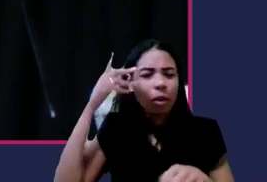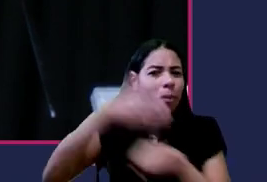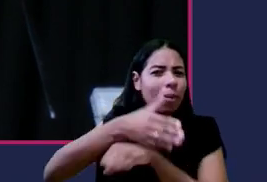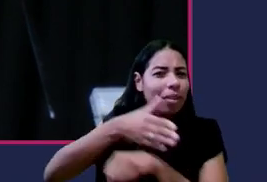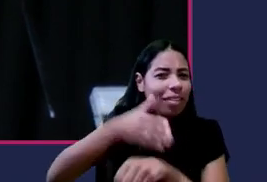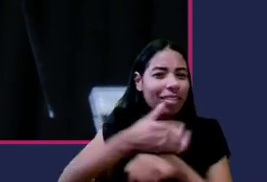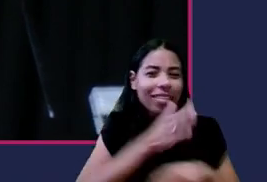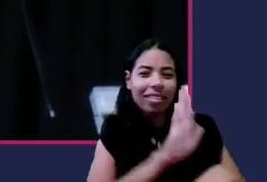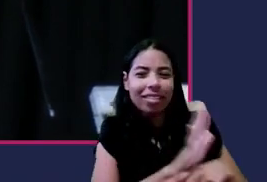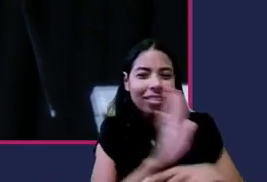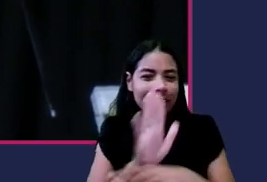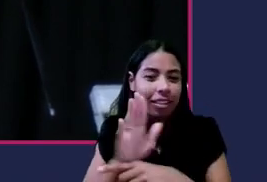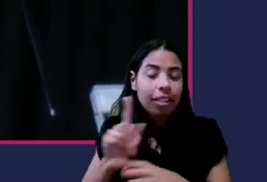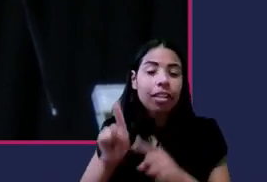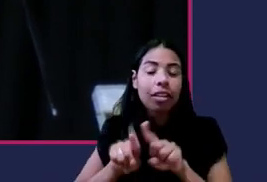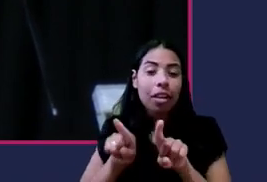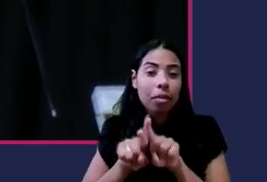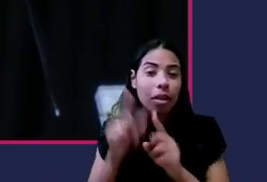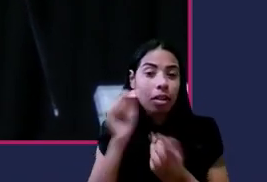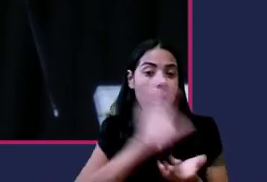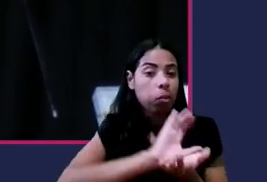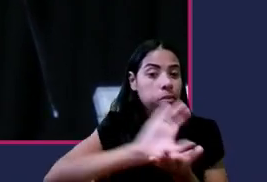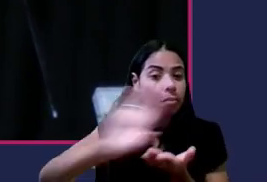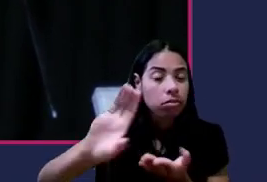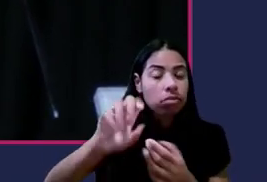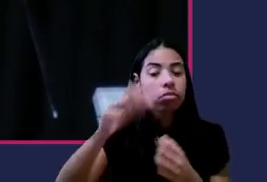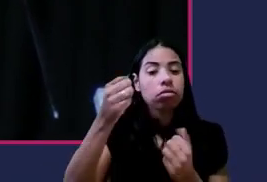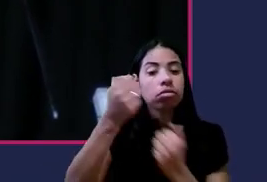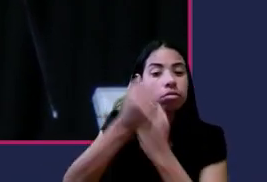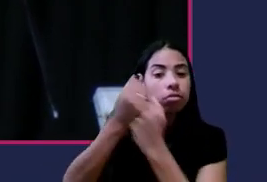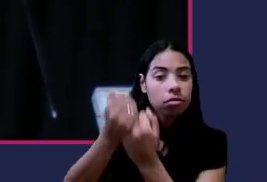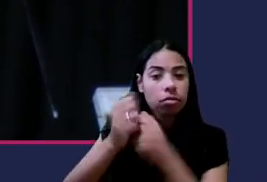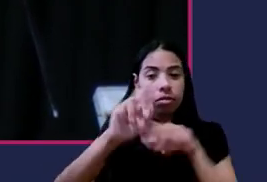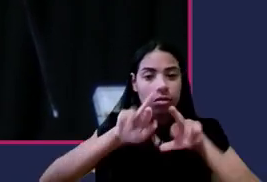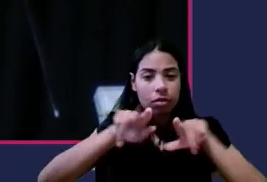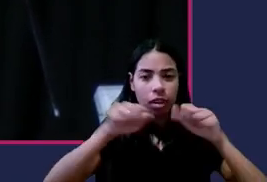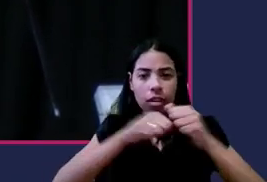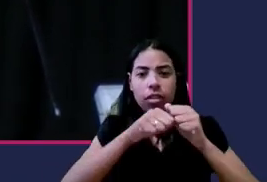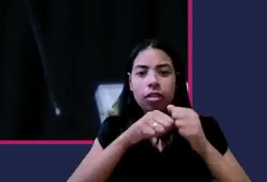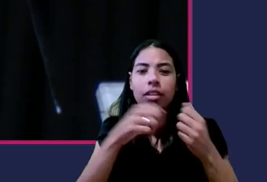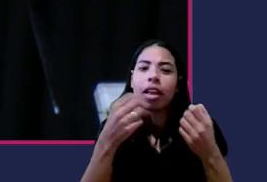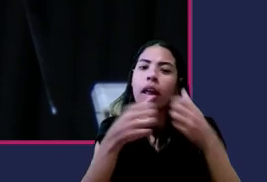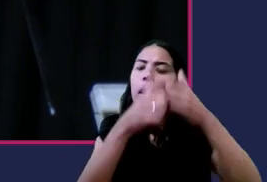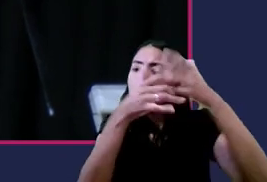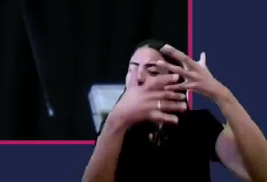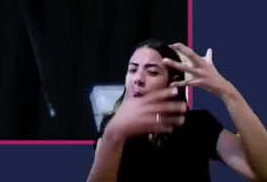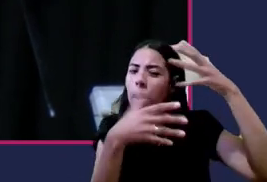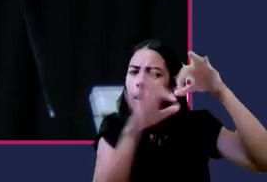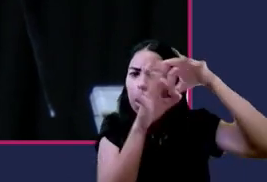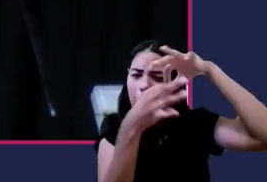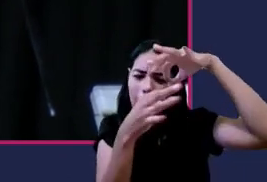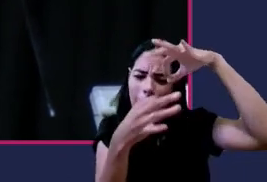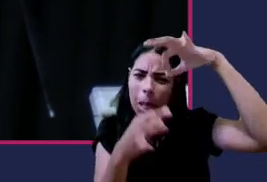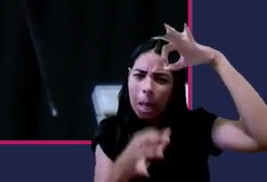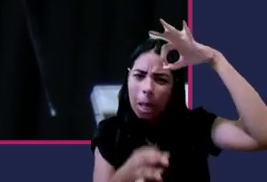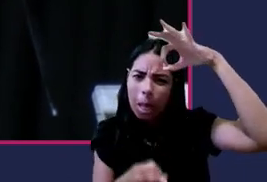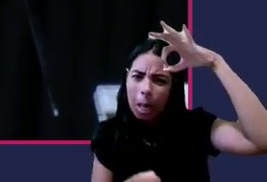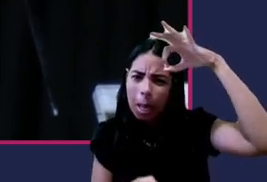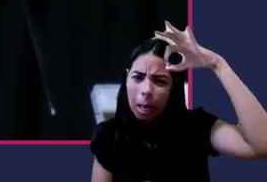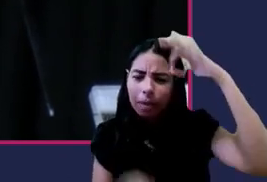many people. And for that, we want to thank our sponsors and supporters. So let's go to this list, which is getting